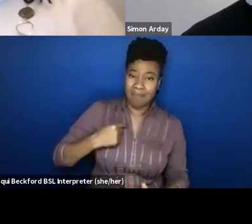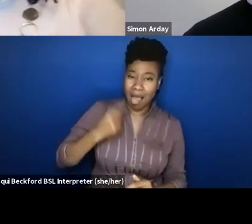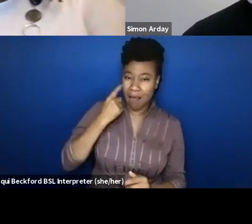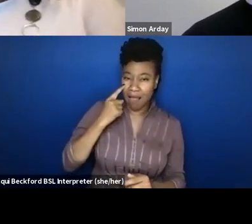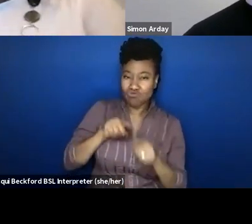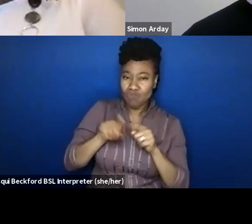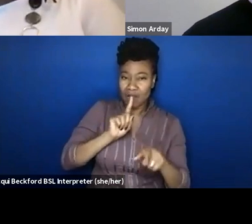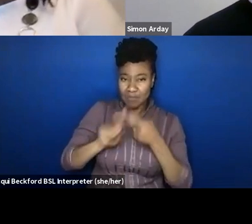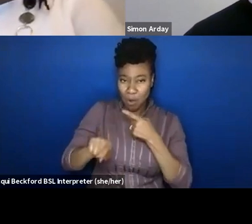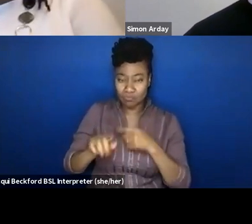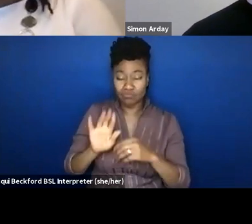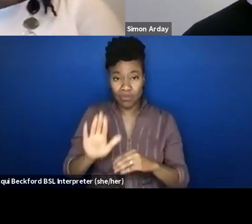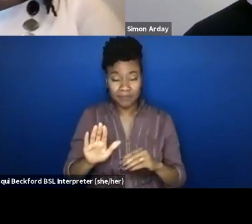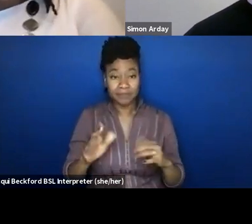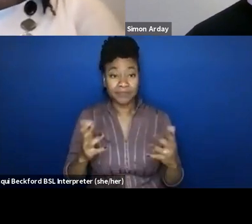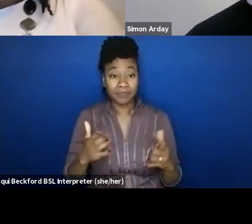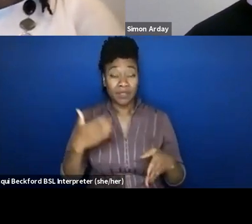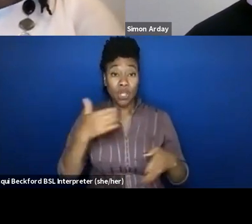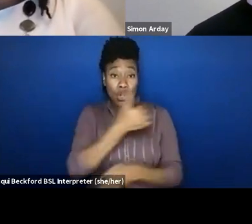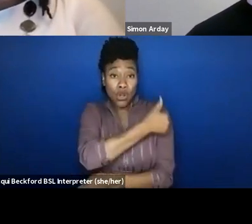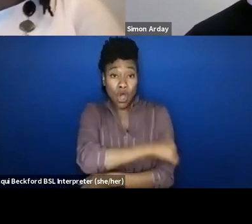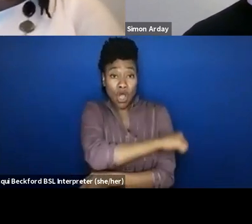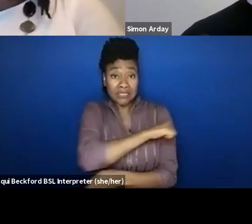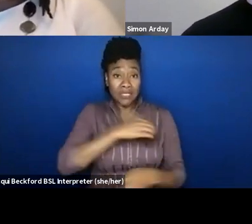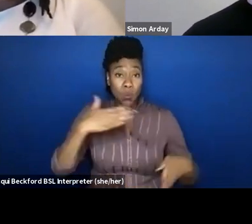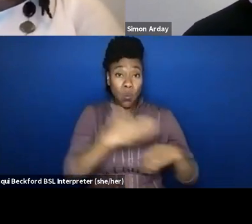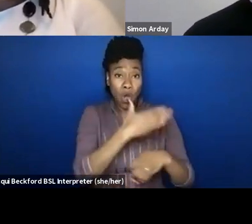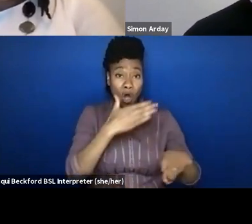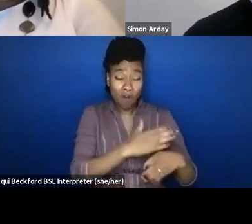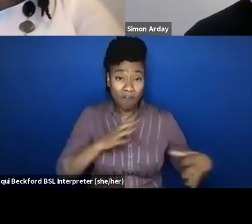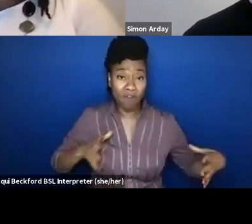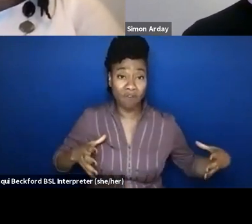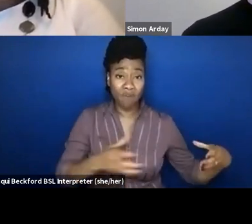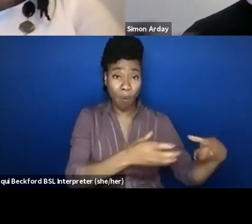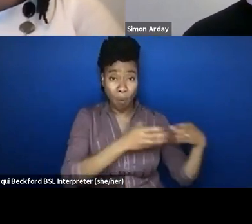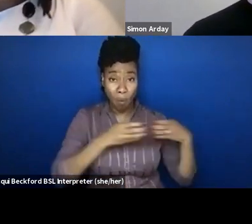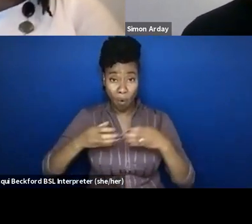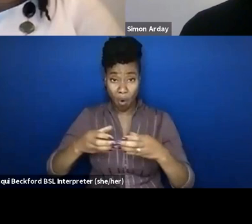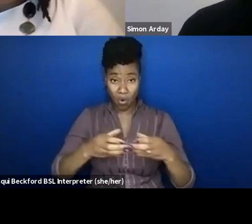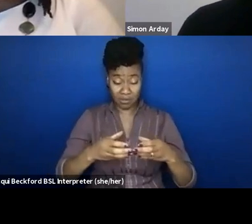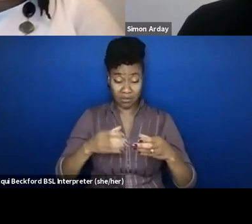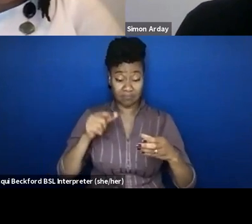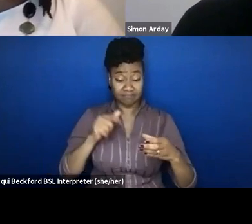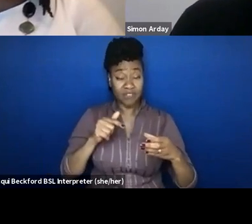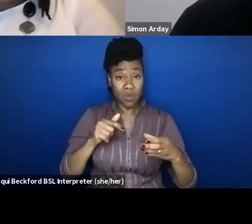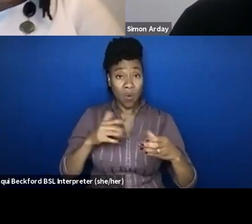essentially, as the nursing workforce, we make up the largest proportion of professionals in the healthcare system. So